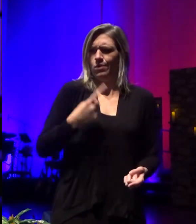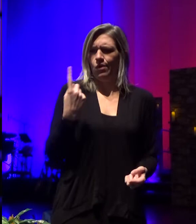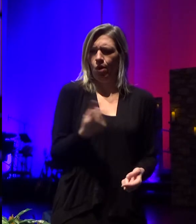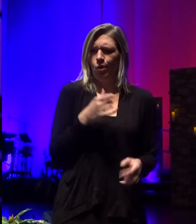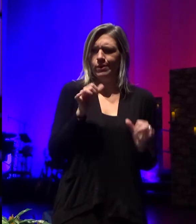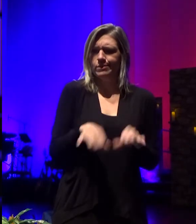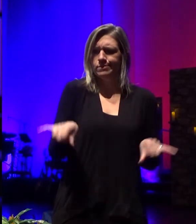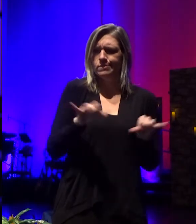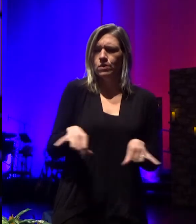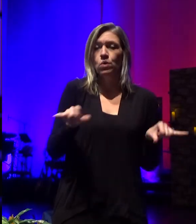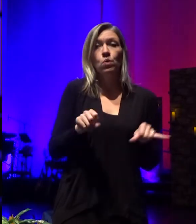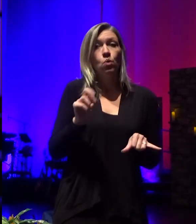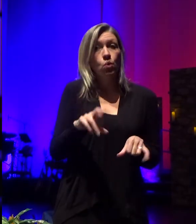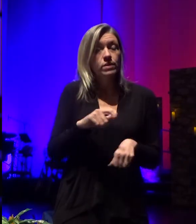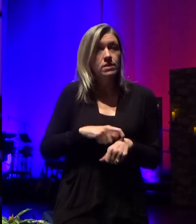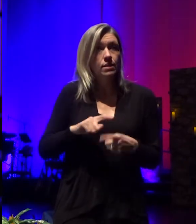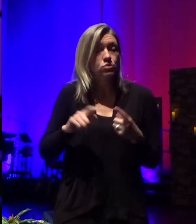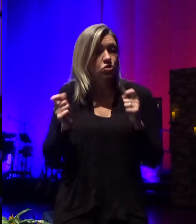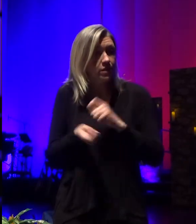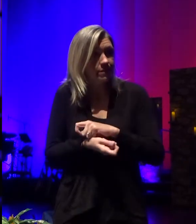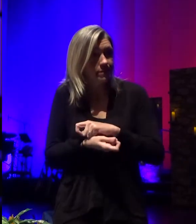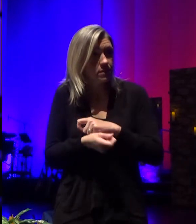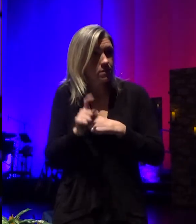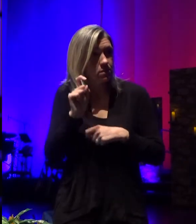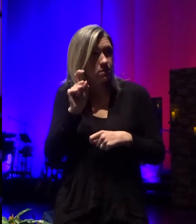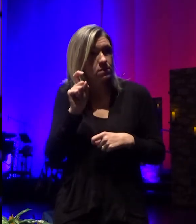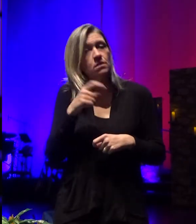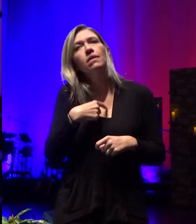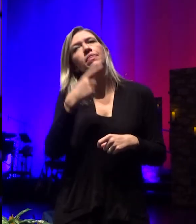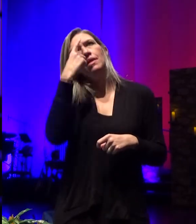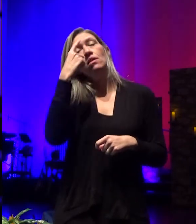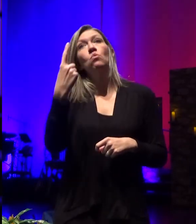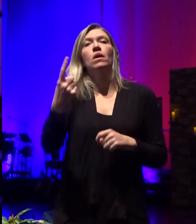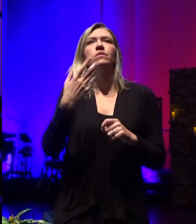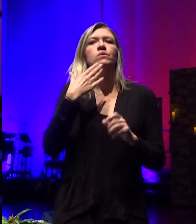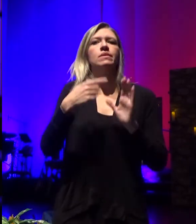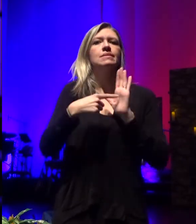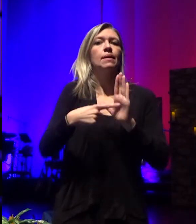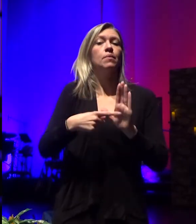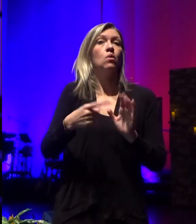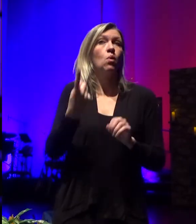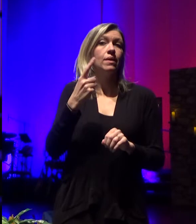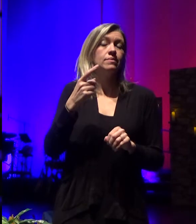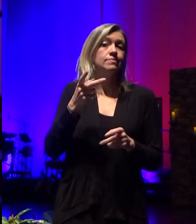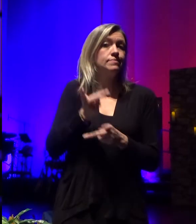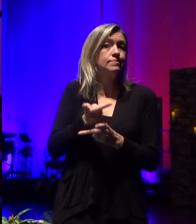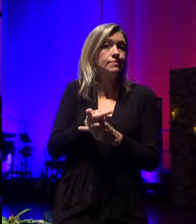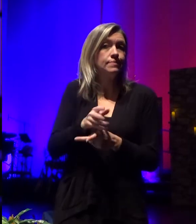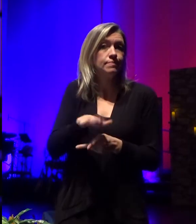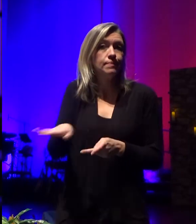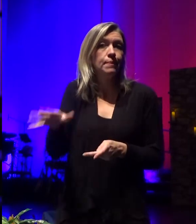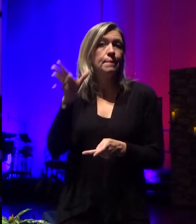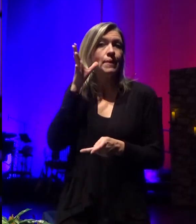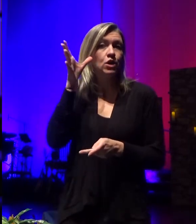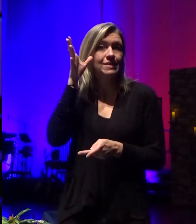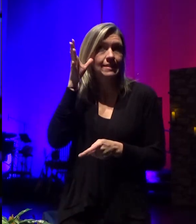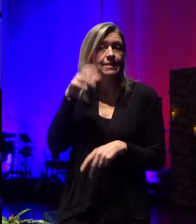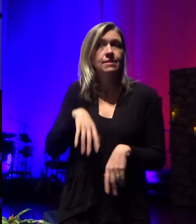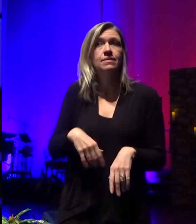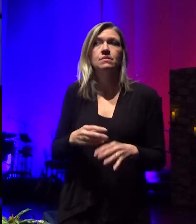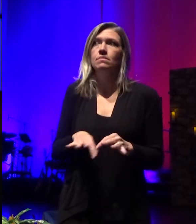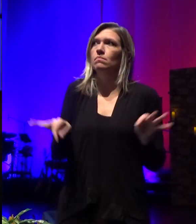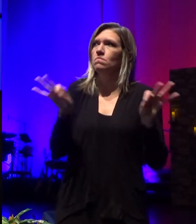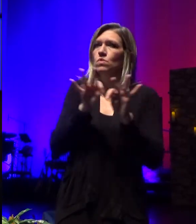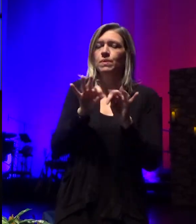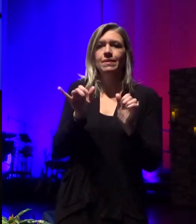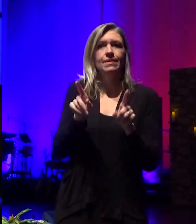shift? I've thought of some of them that are examples. One is parenting. Oh, it's very important as parents